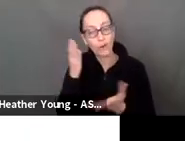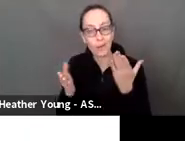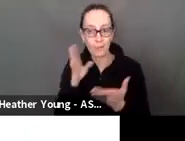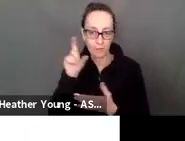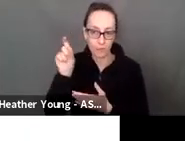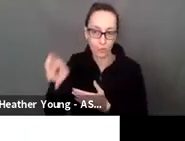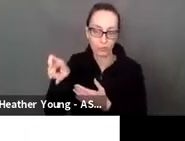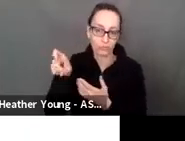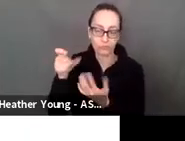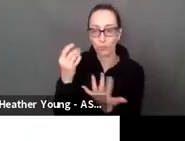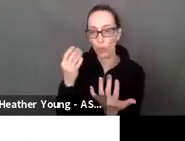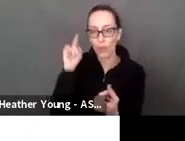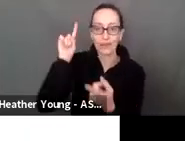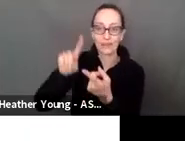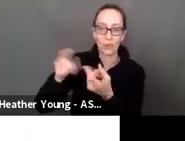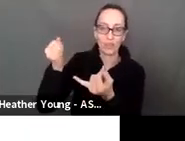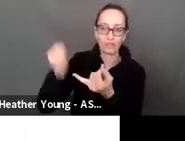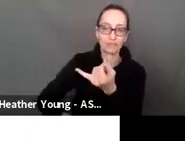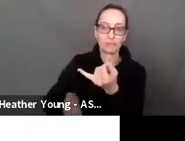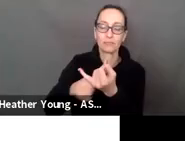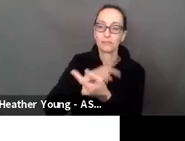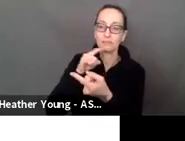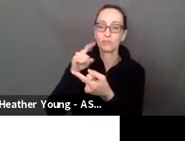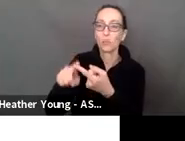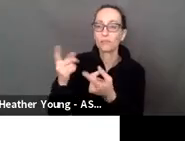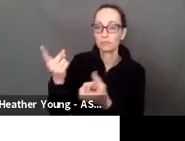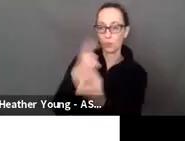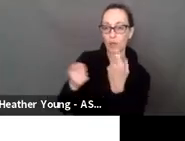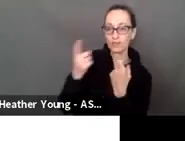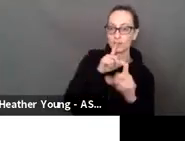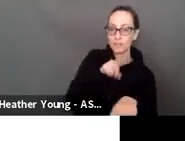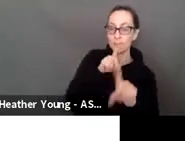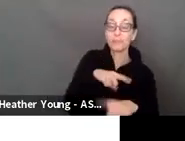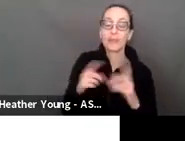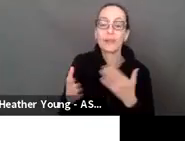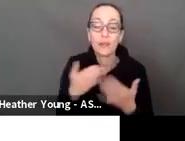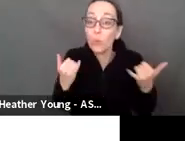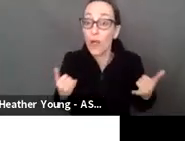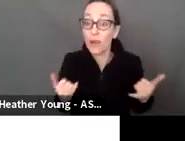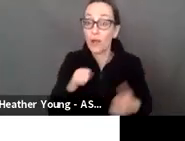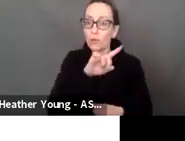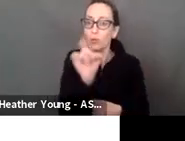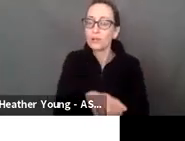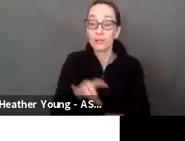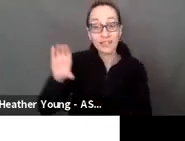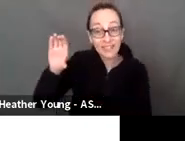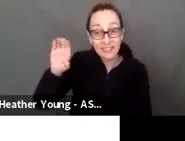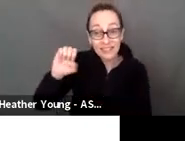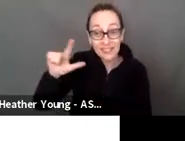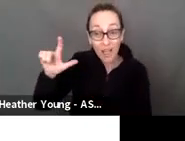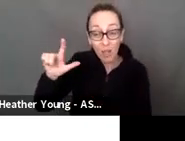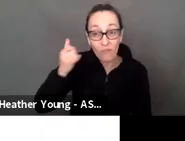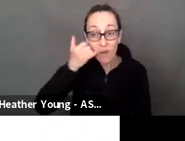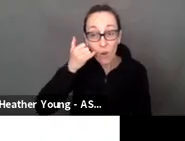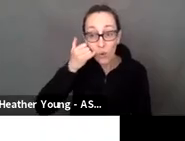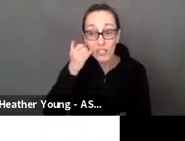the presentation during a Q&A. But we have a question about a cell phone. Does a cell phone